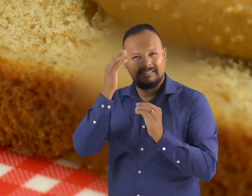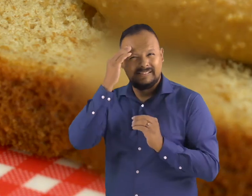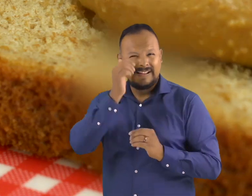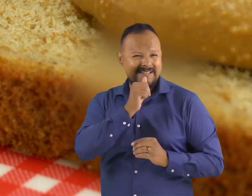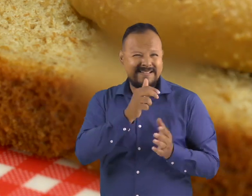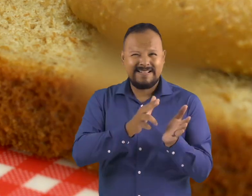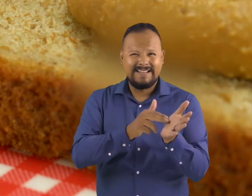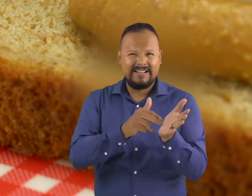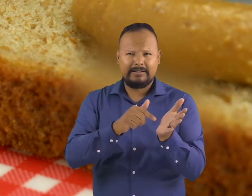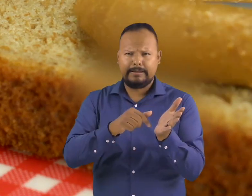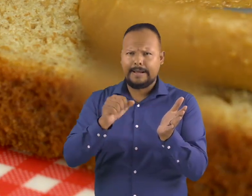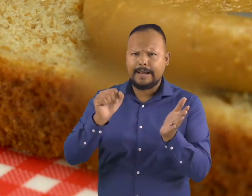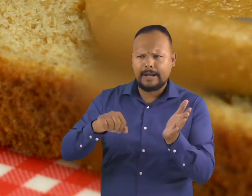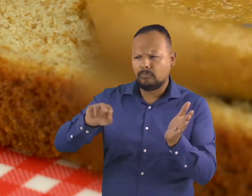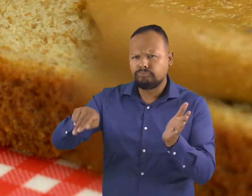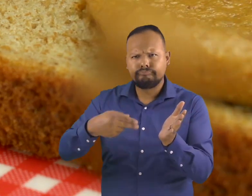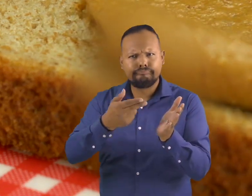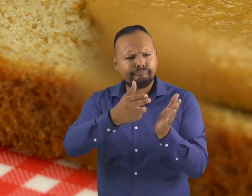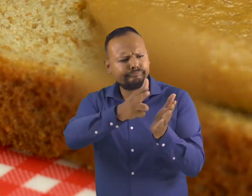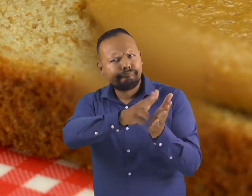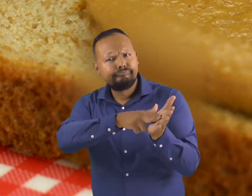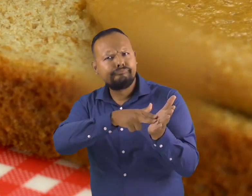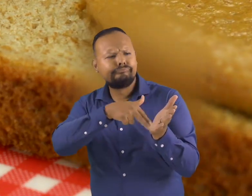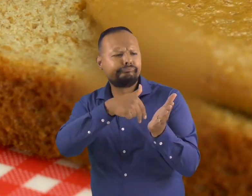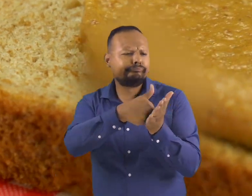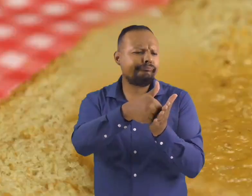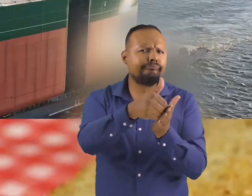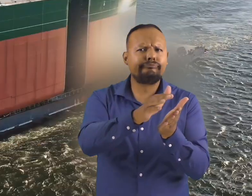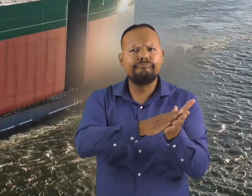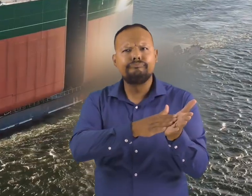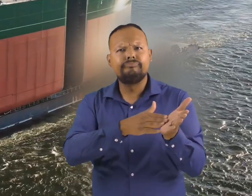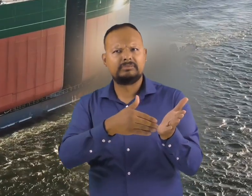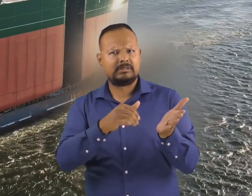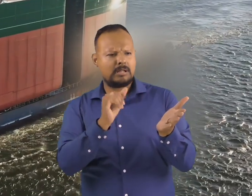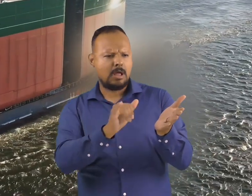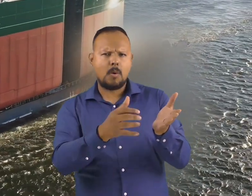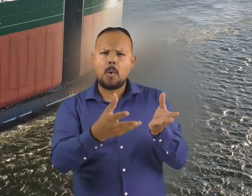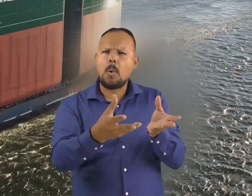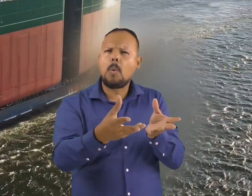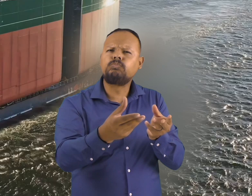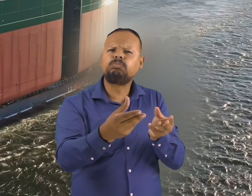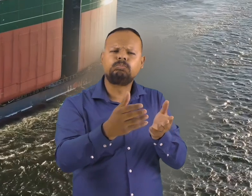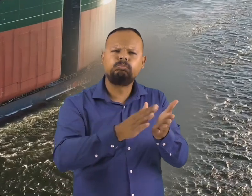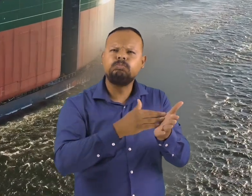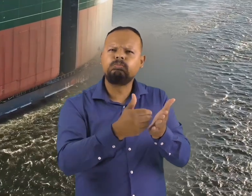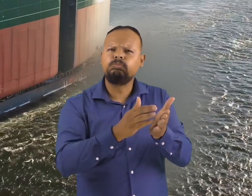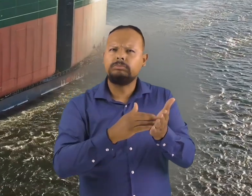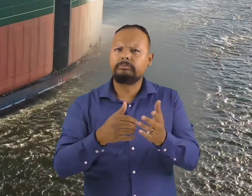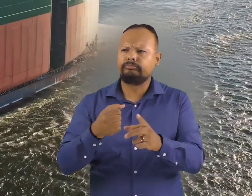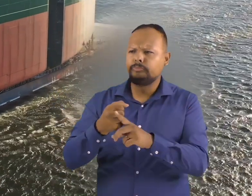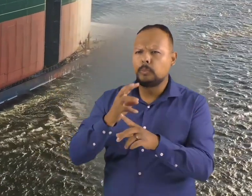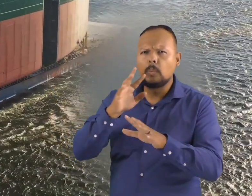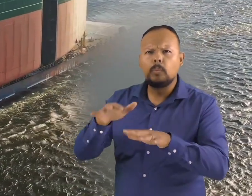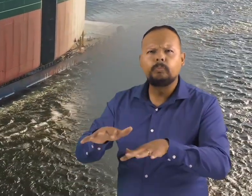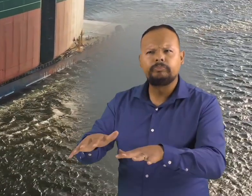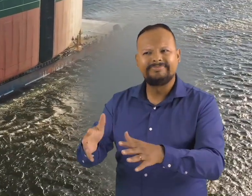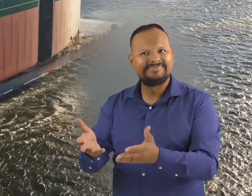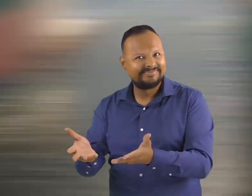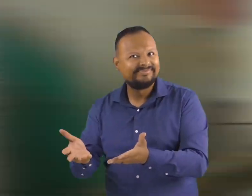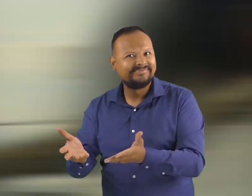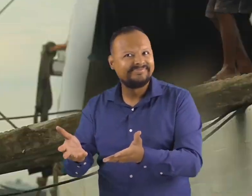comes from the ocean. Seriously. Oceans are also important because they provide